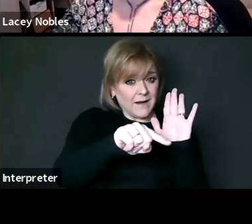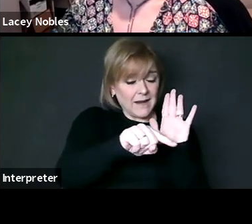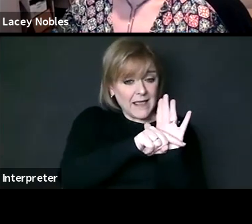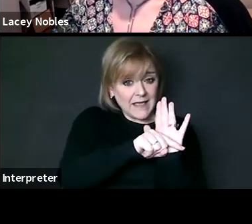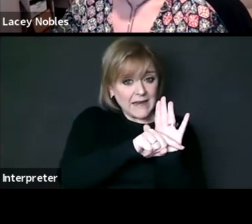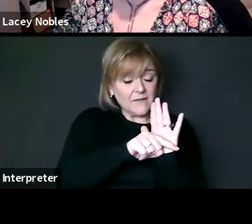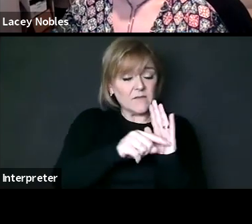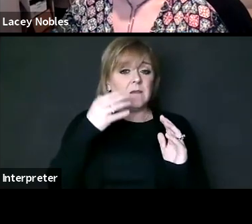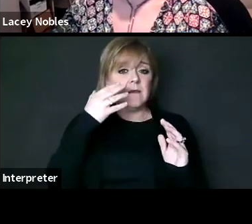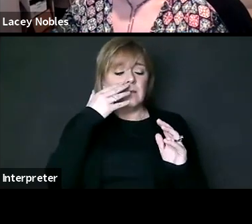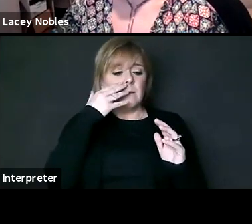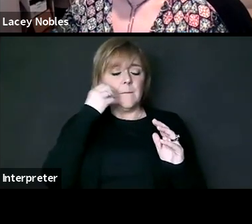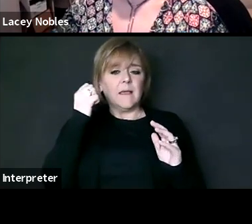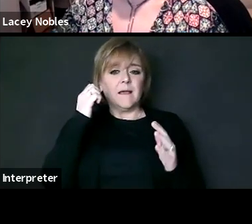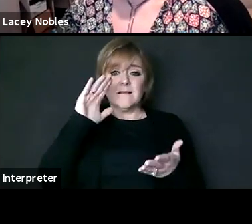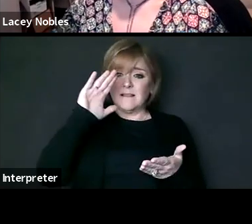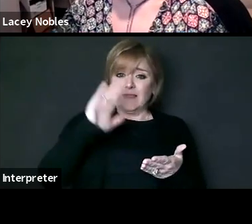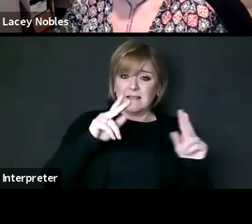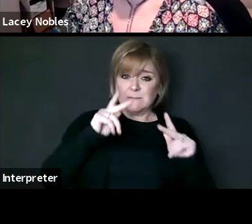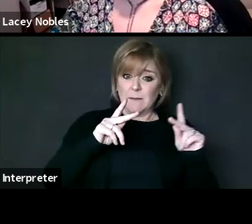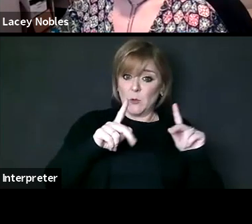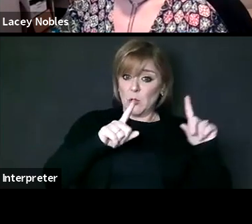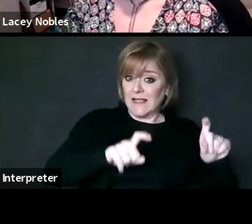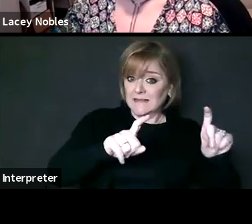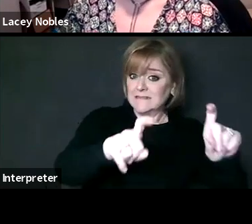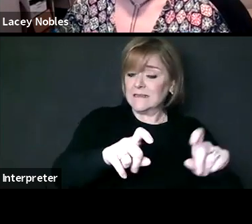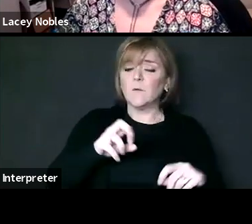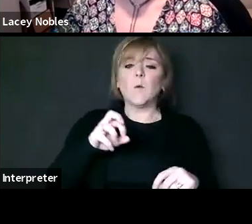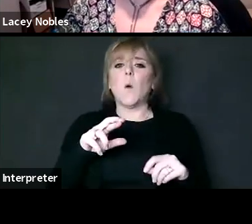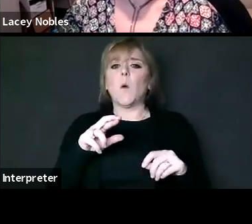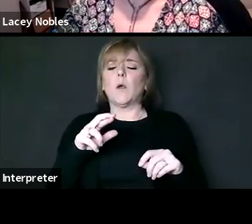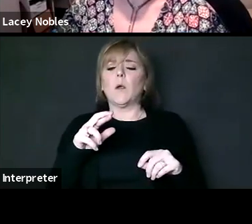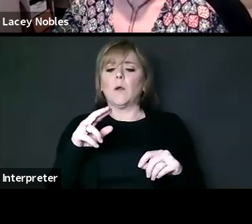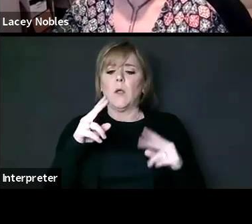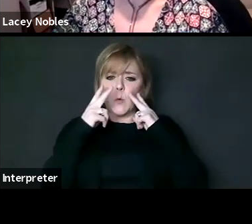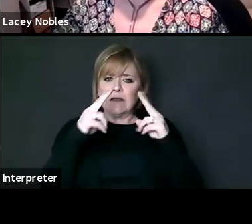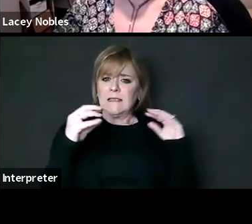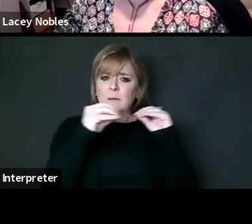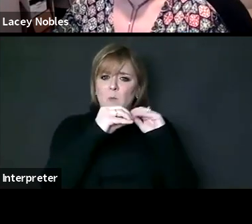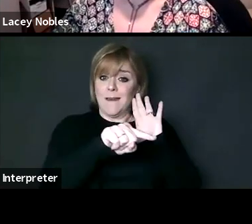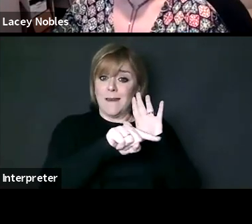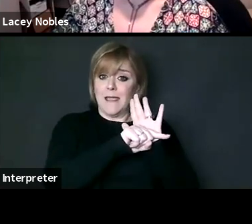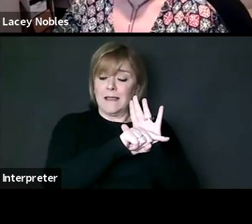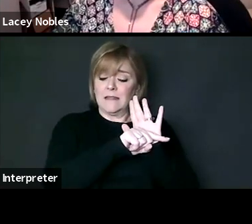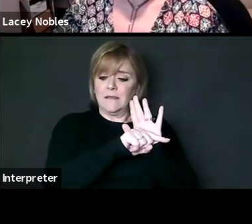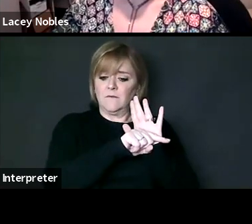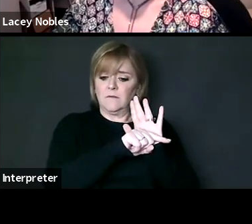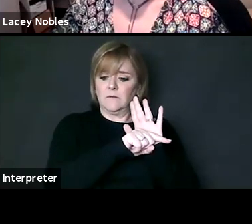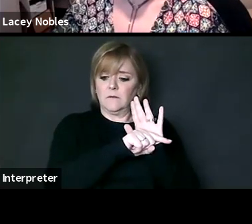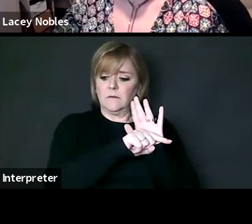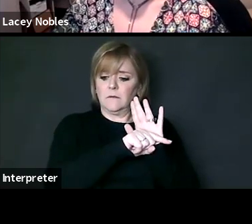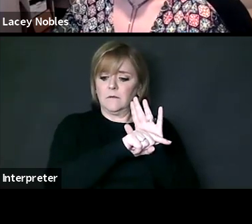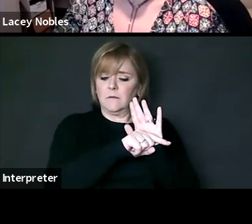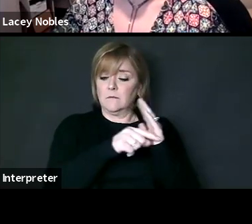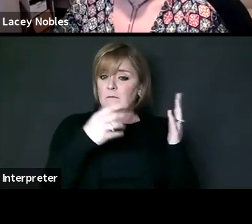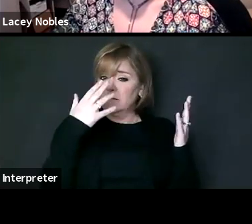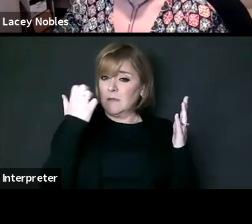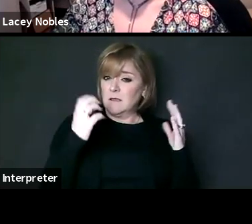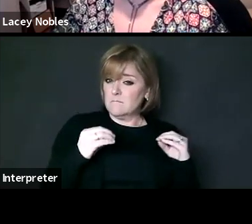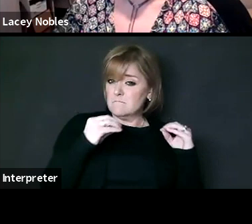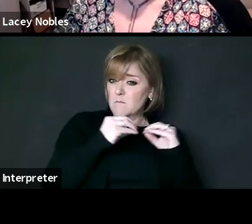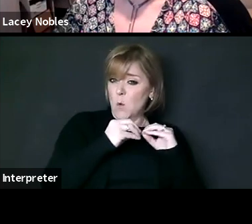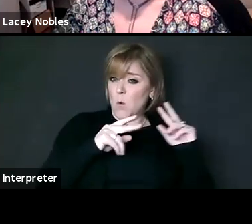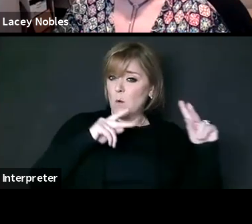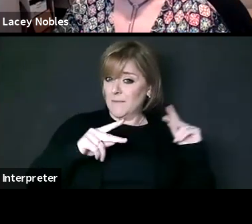because we're seeing less people being tested, or are we seeing more negatives because more people are testing